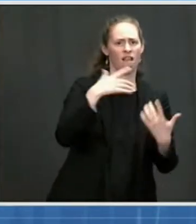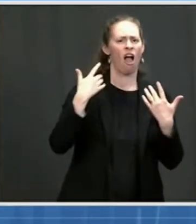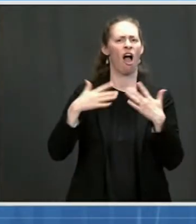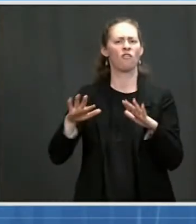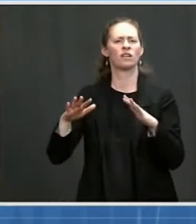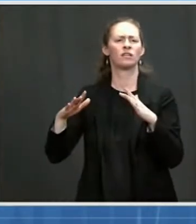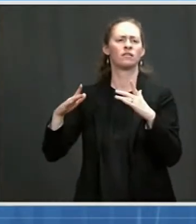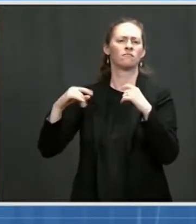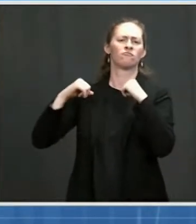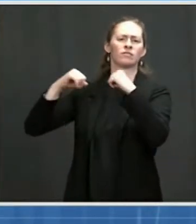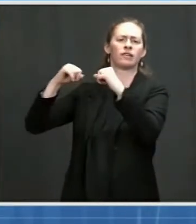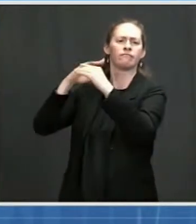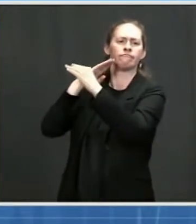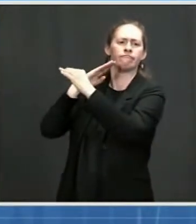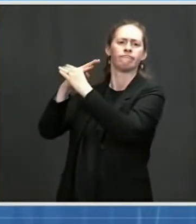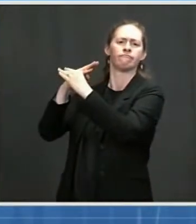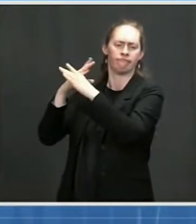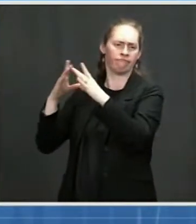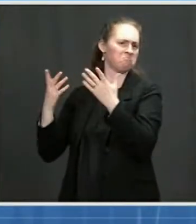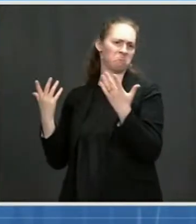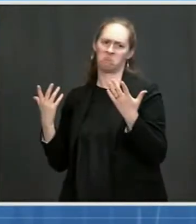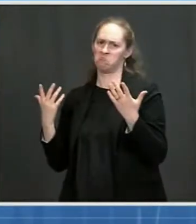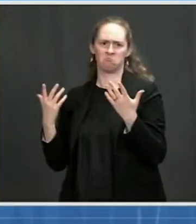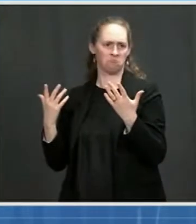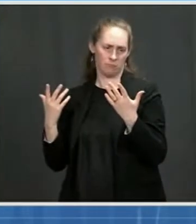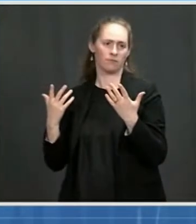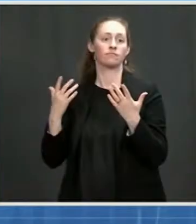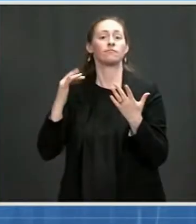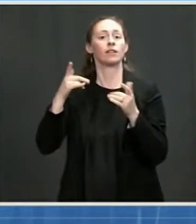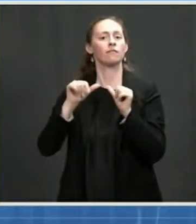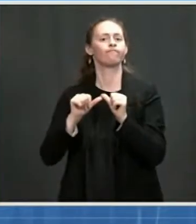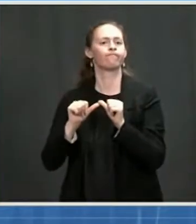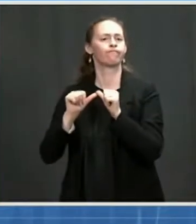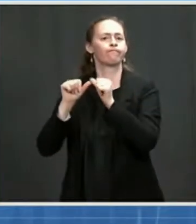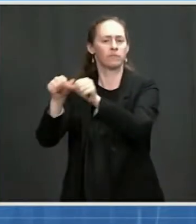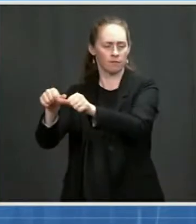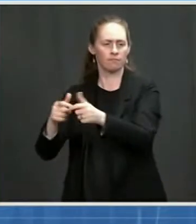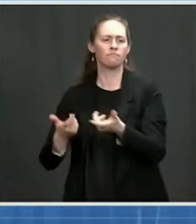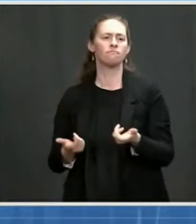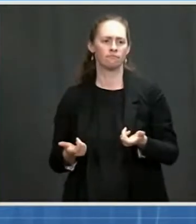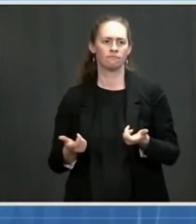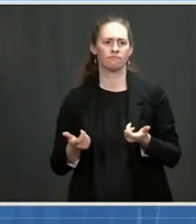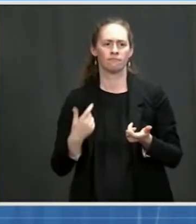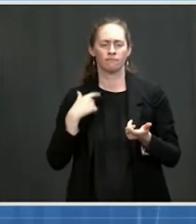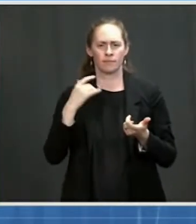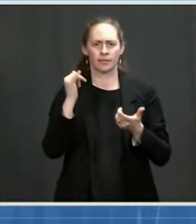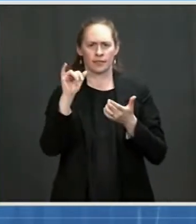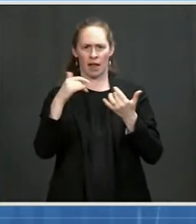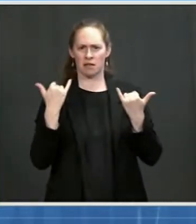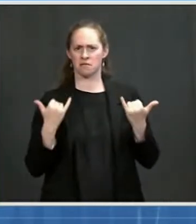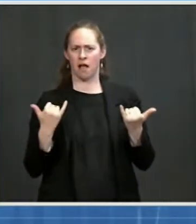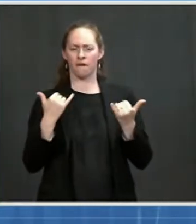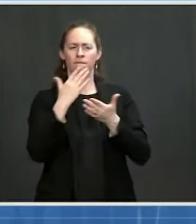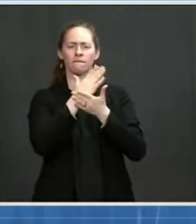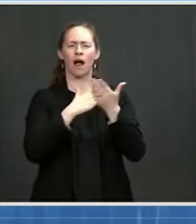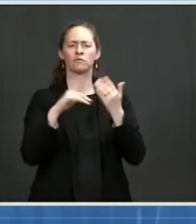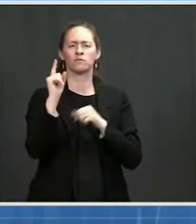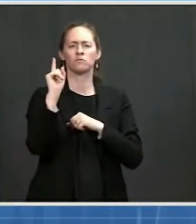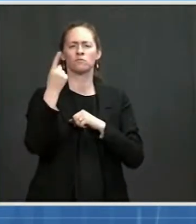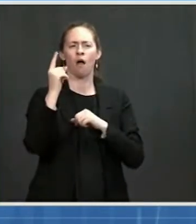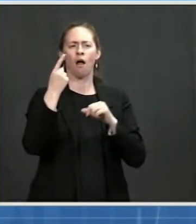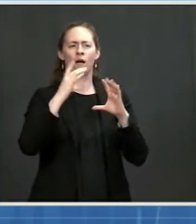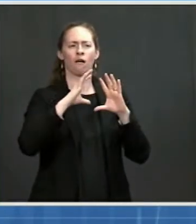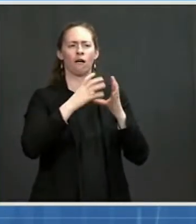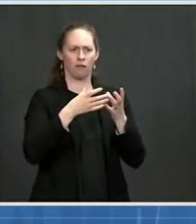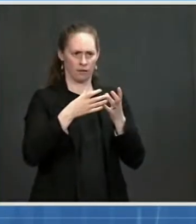individuals like we are doing with people who were involved in the original phase 1, 2A, 2B trials and